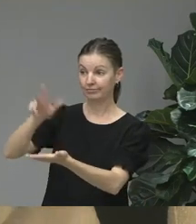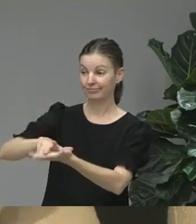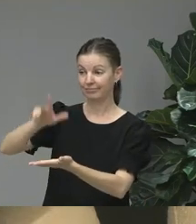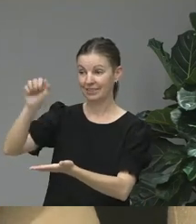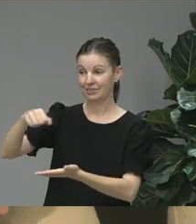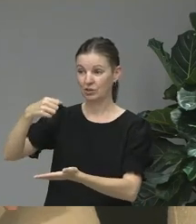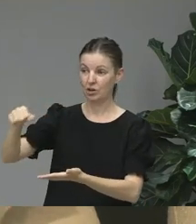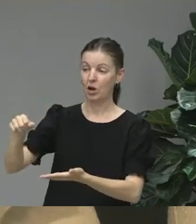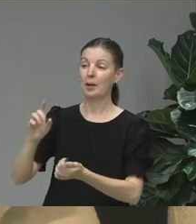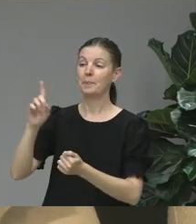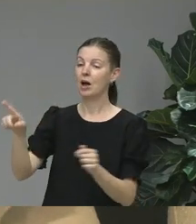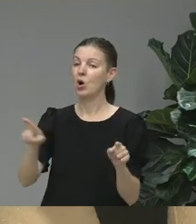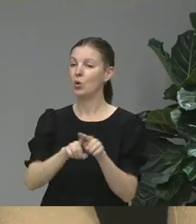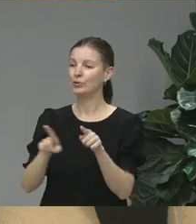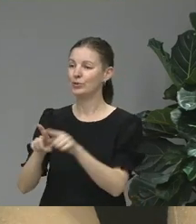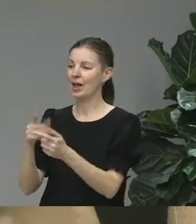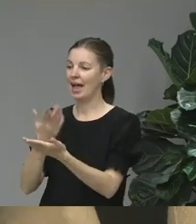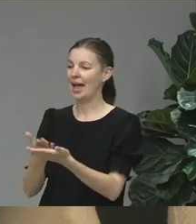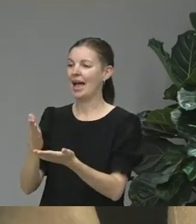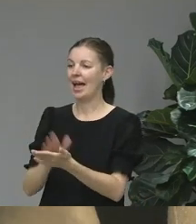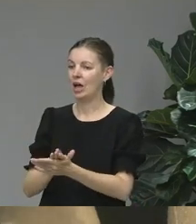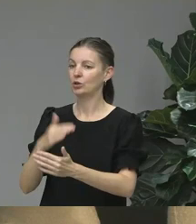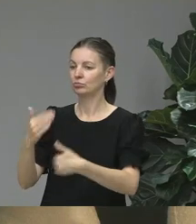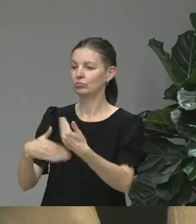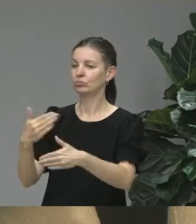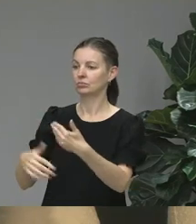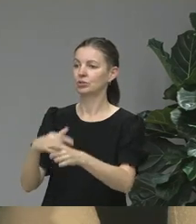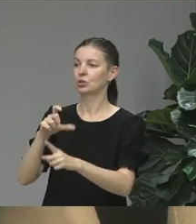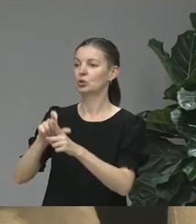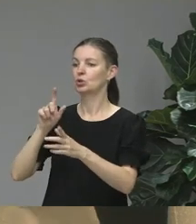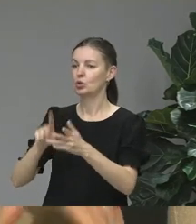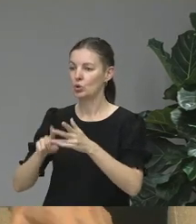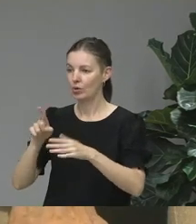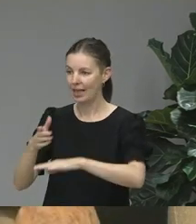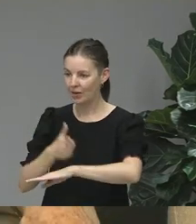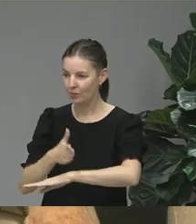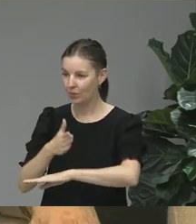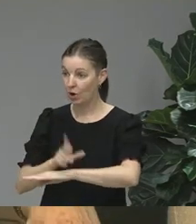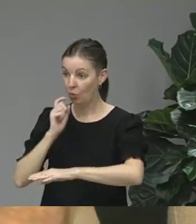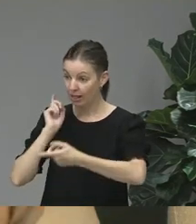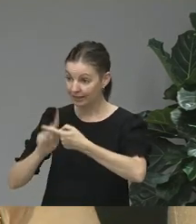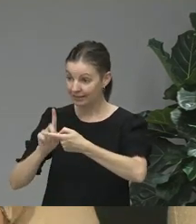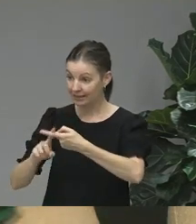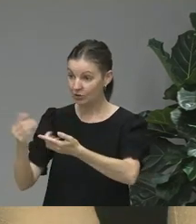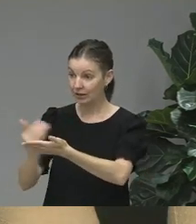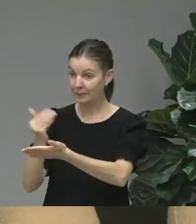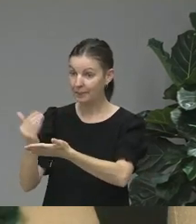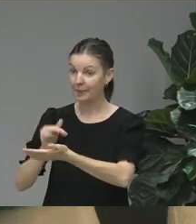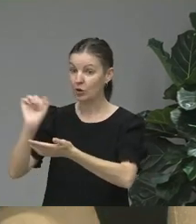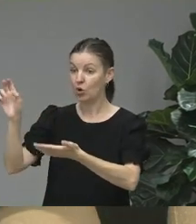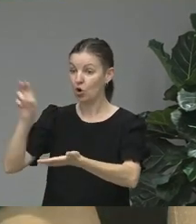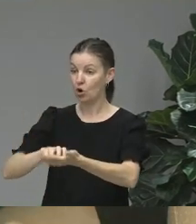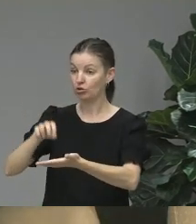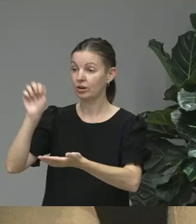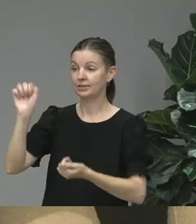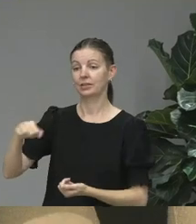accountability for how you discharge those contracts, which will ensure or go to whether you keep your contract or not. So I